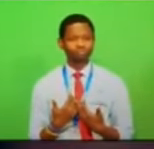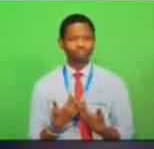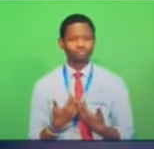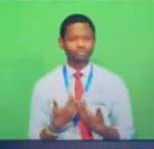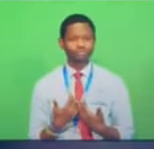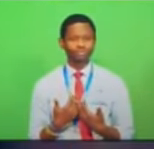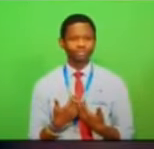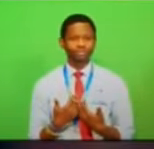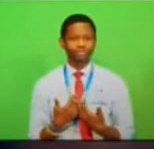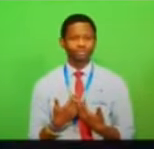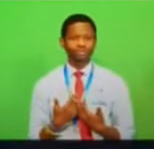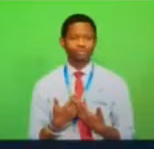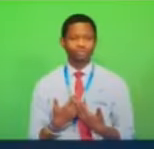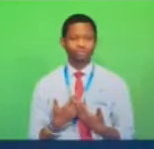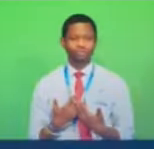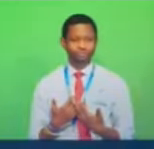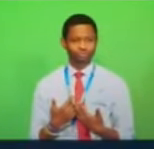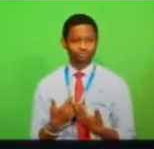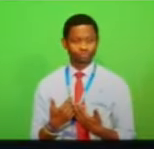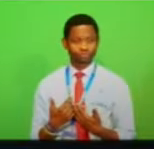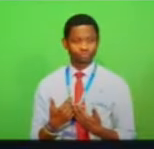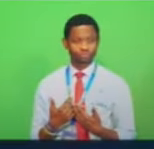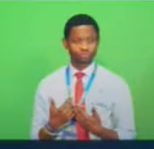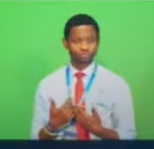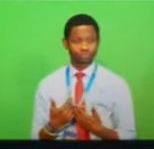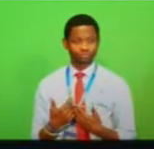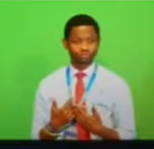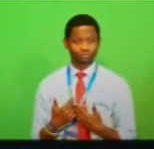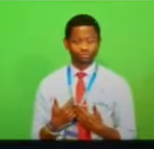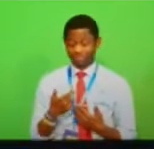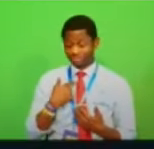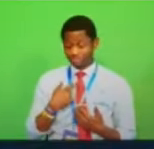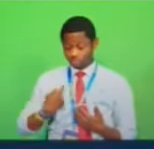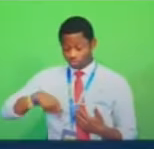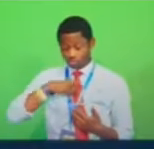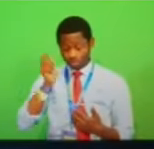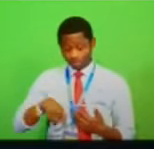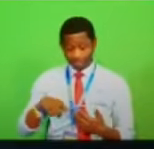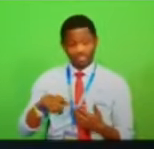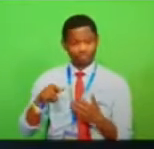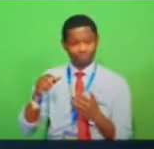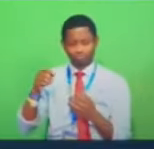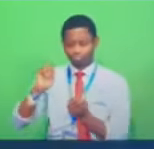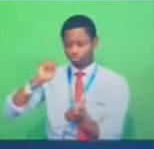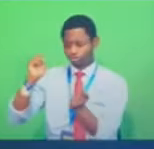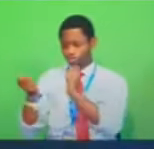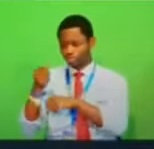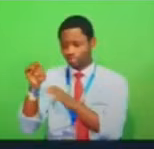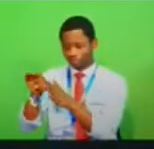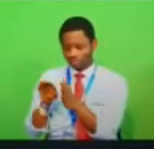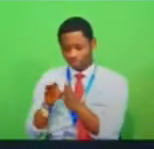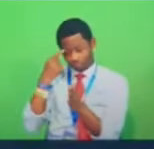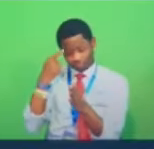In the opening, our dear chairman said that we must contextualize the scriptures for today